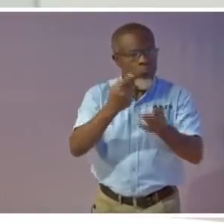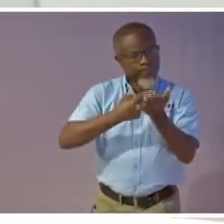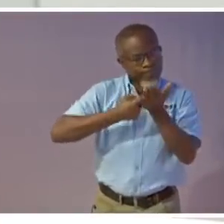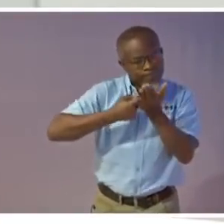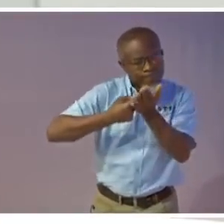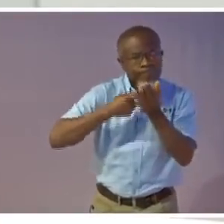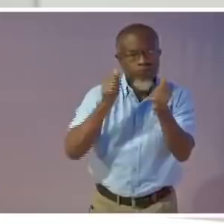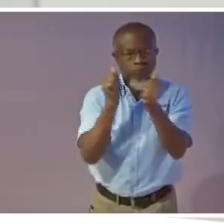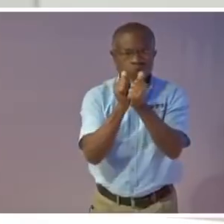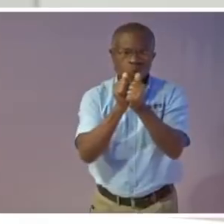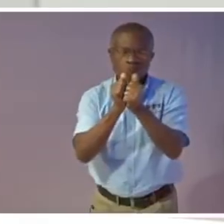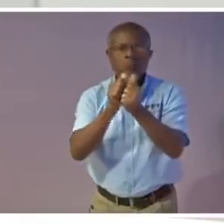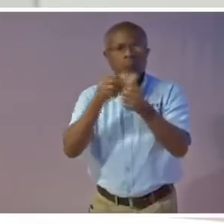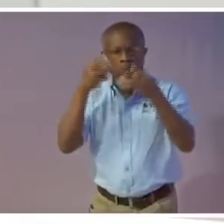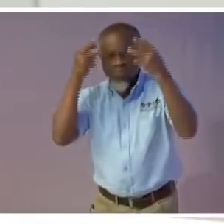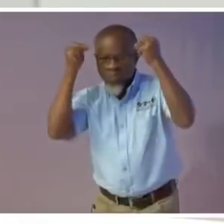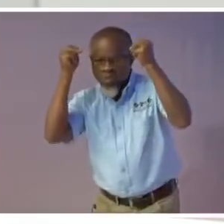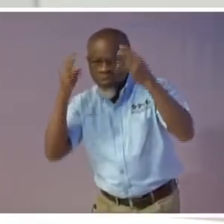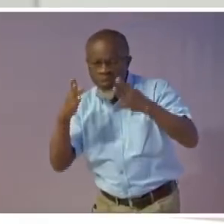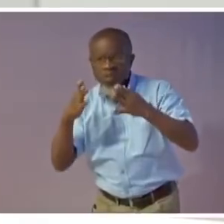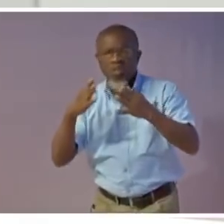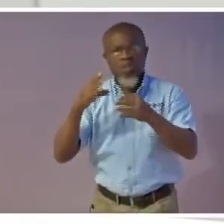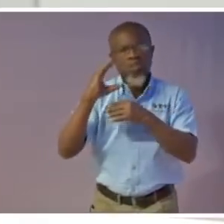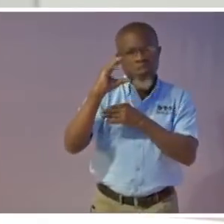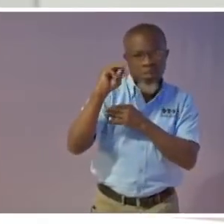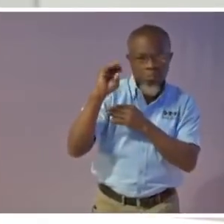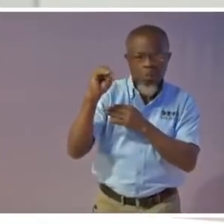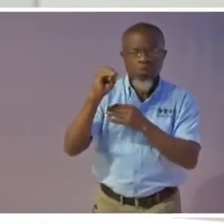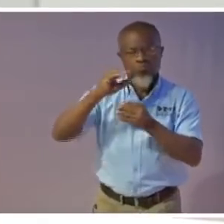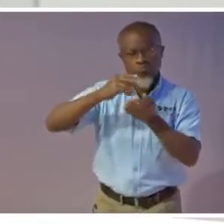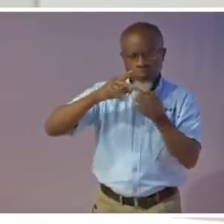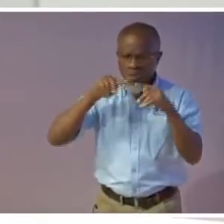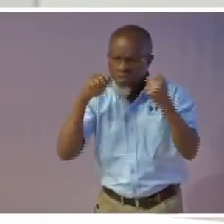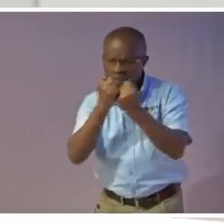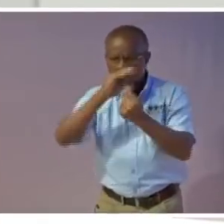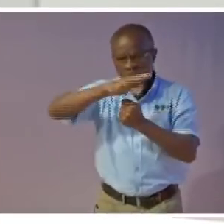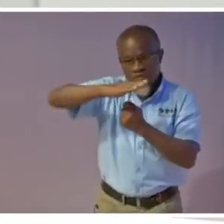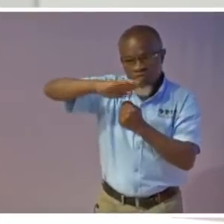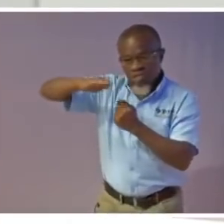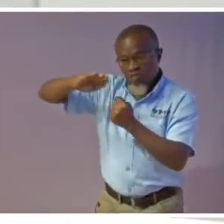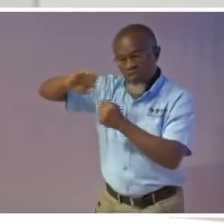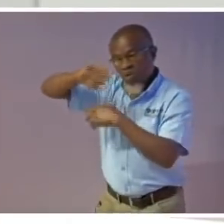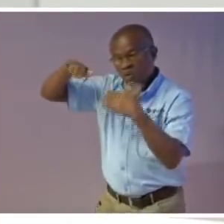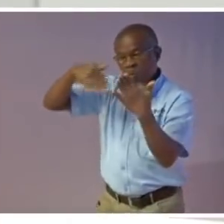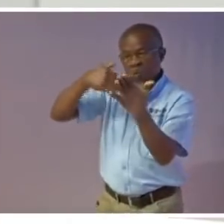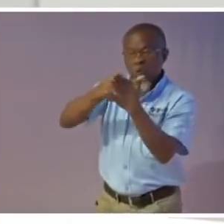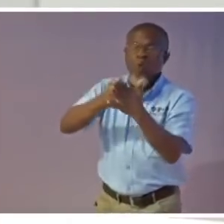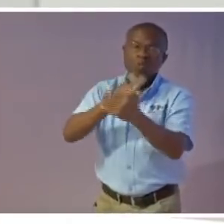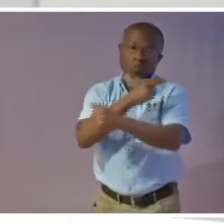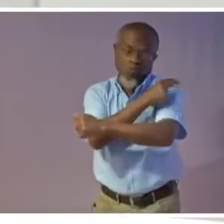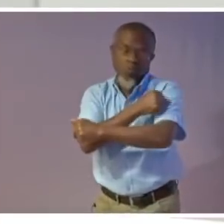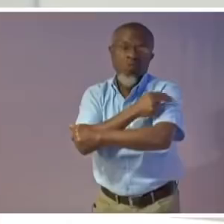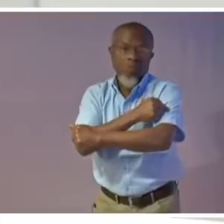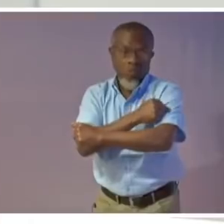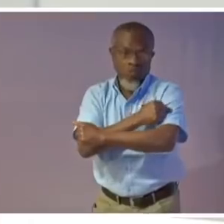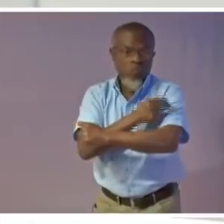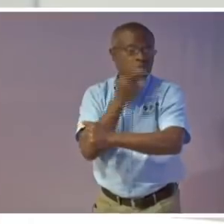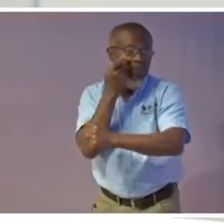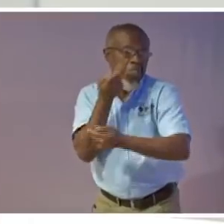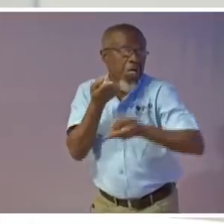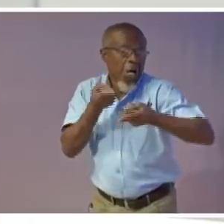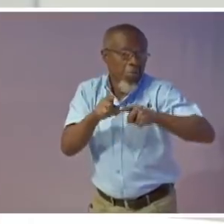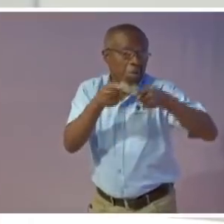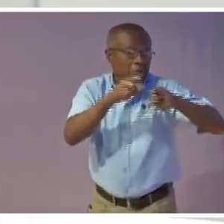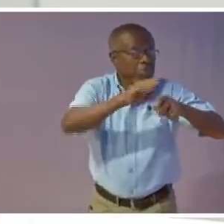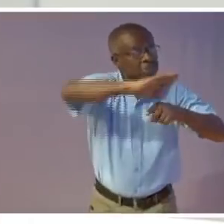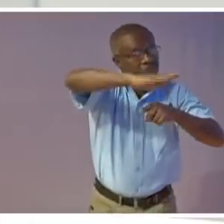the Honourable Minister, the CMO, myself, with our teams at all our facilities. These are consistent trends. And